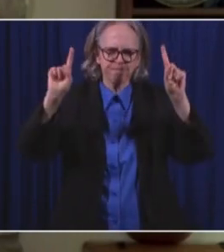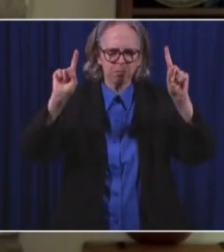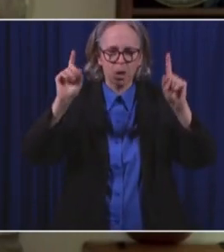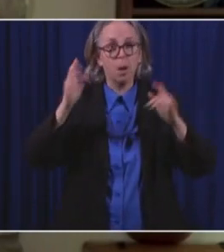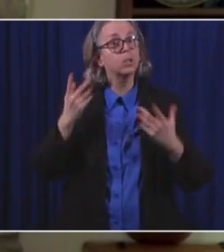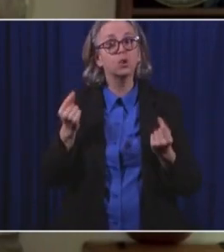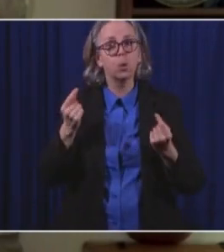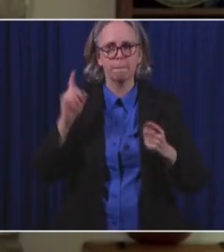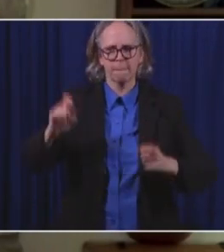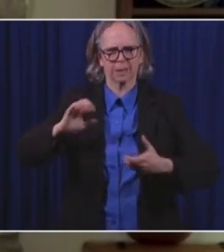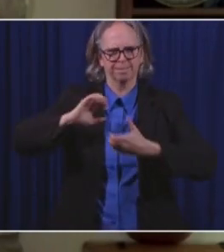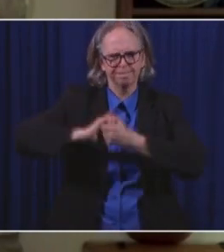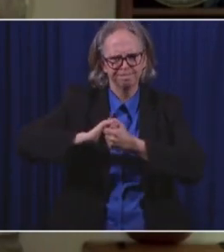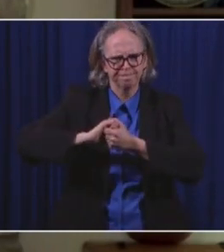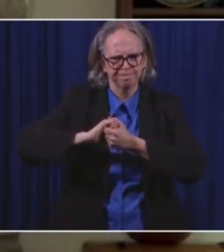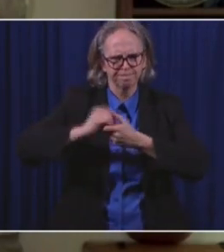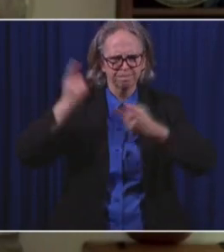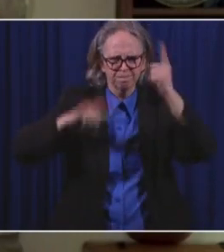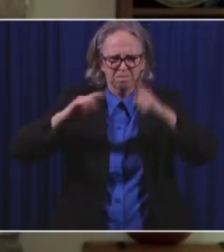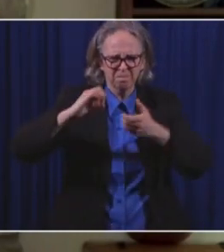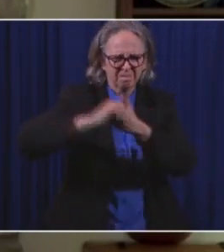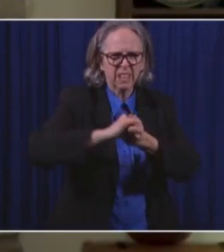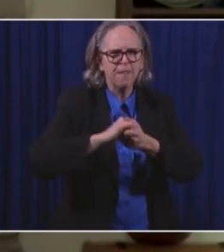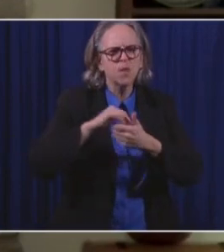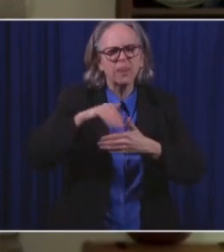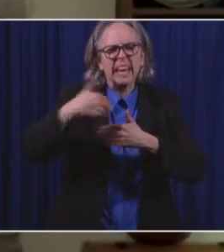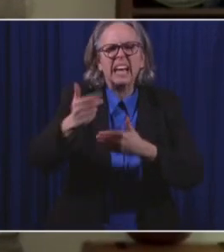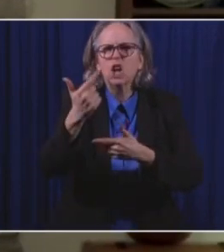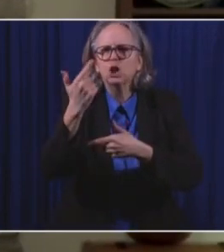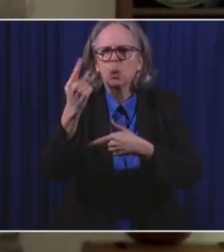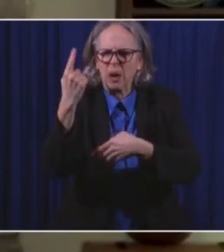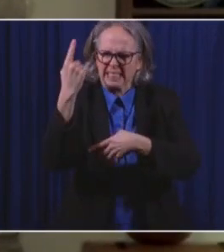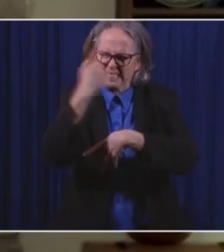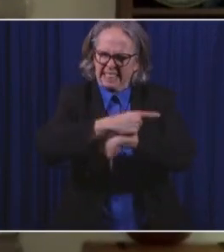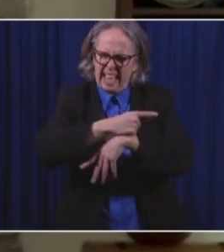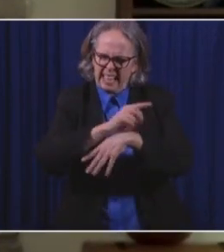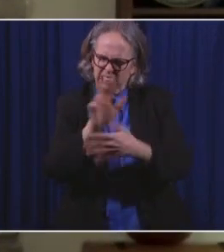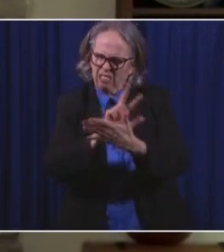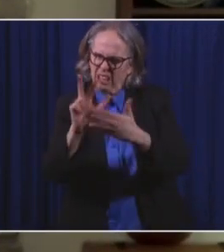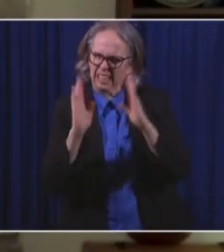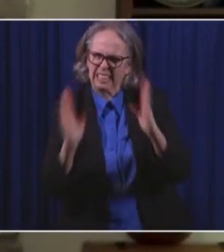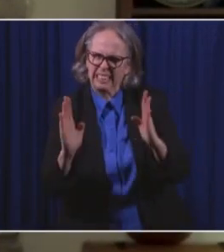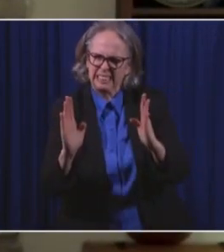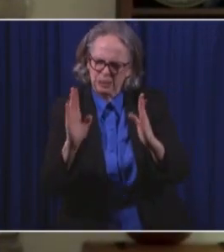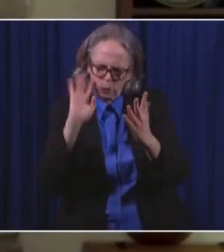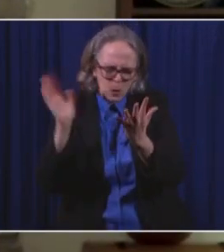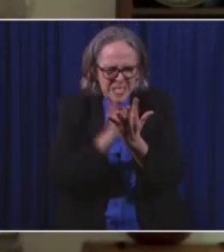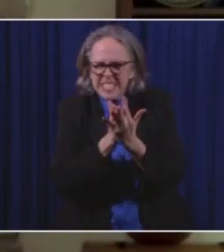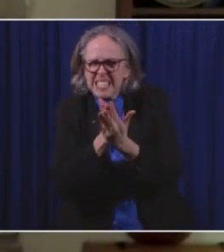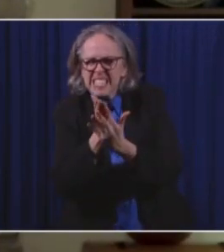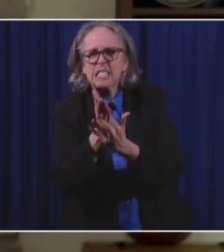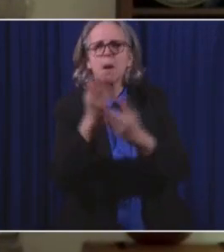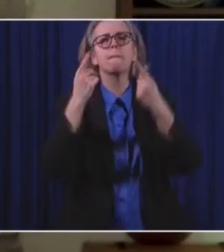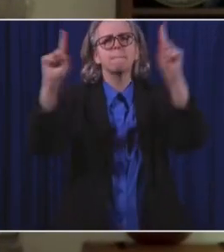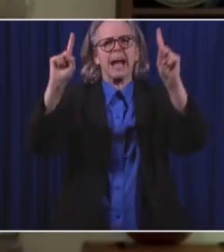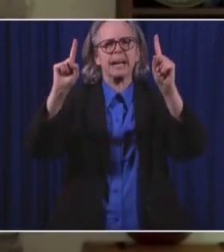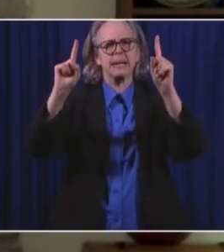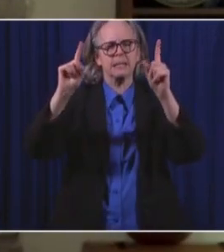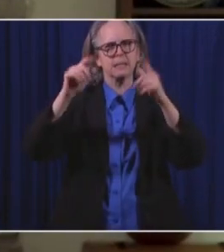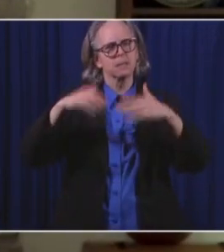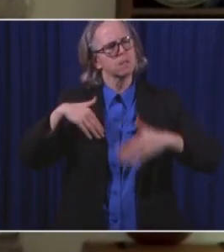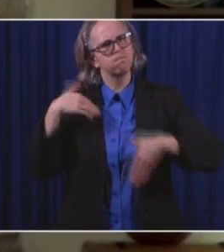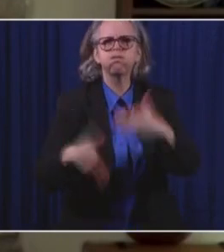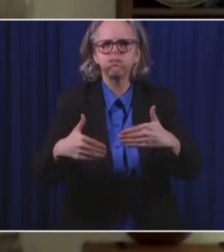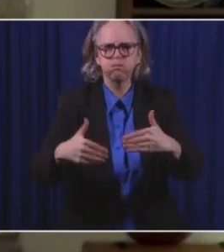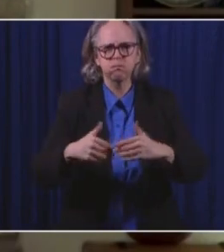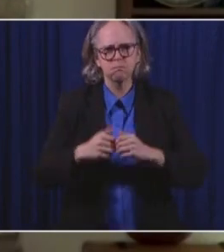days. We can get to the other side. We can celebrate the holidays, however we